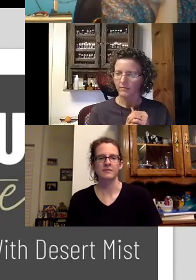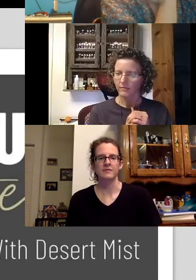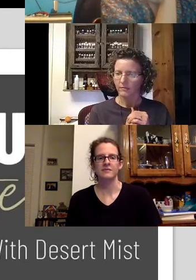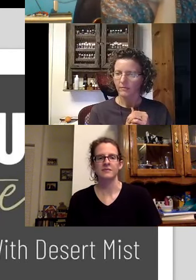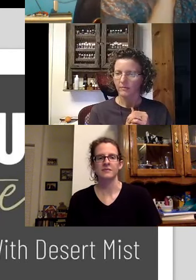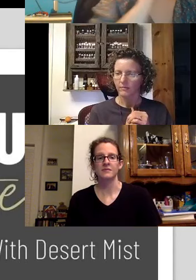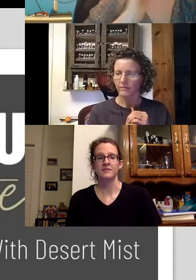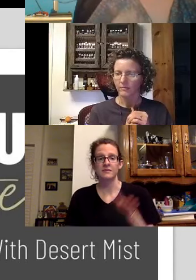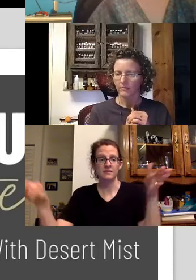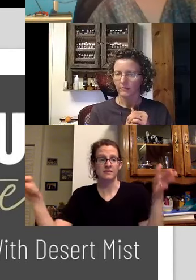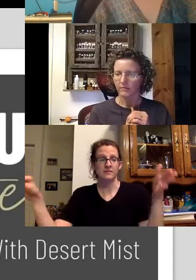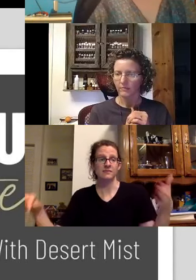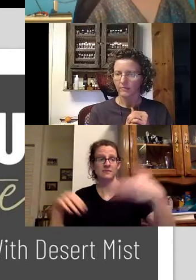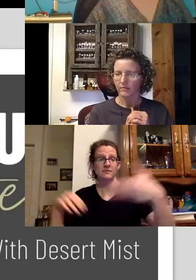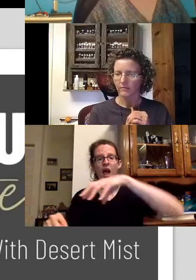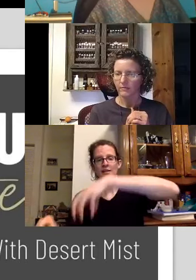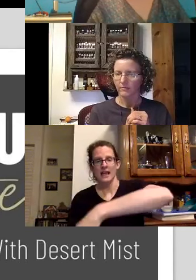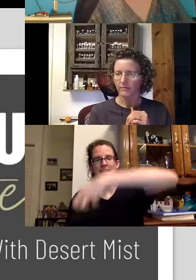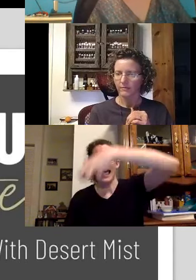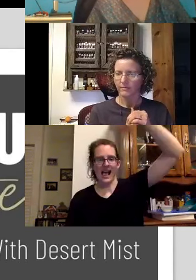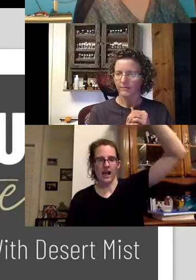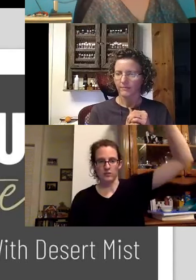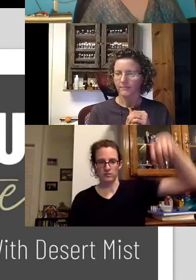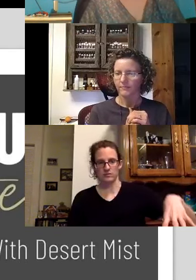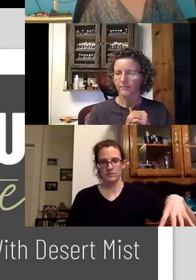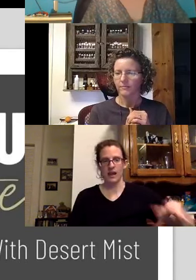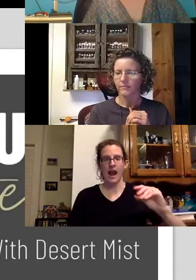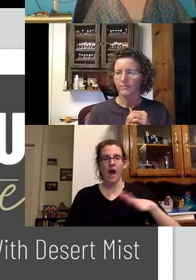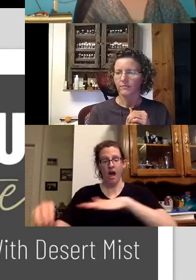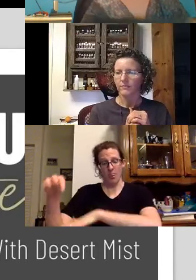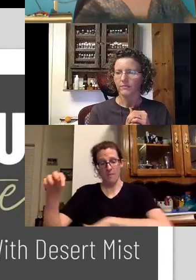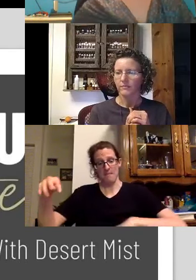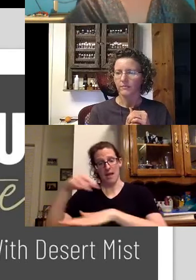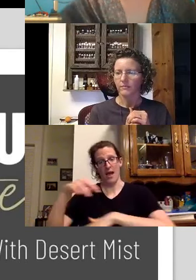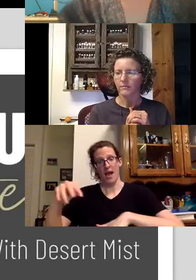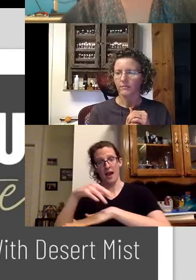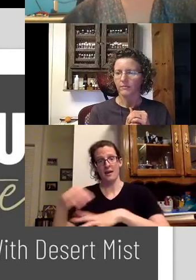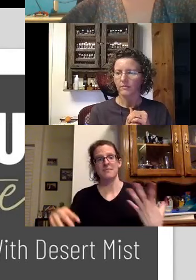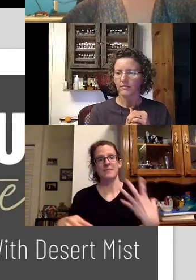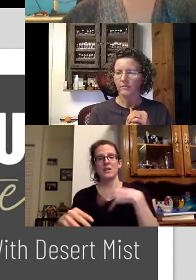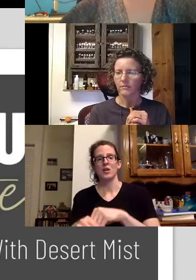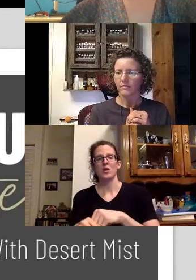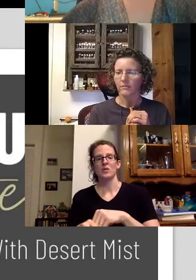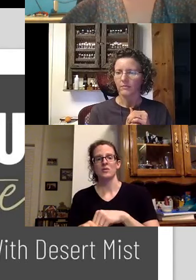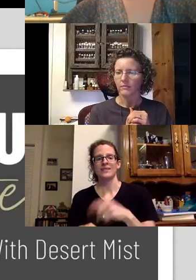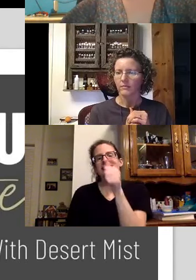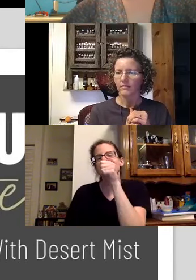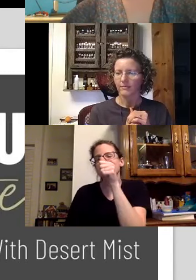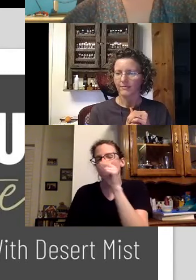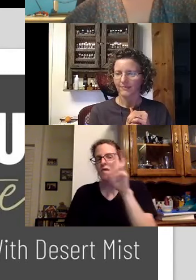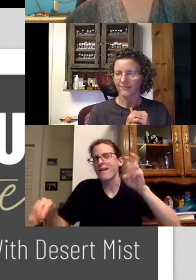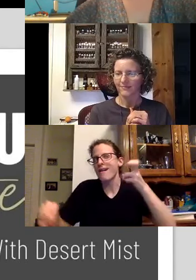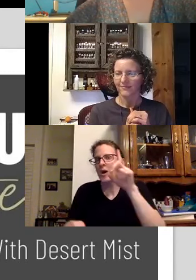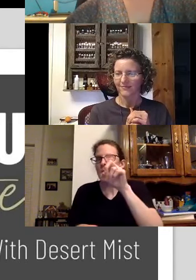So this comes out. And then under here is a secret door, if you